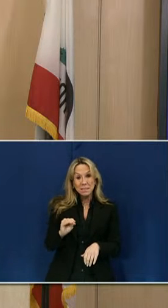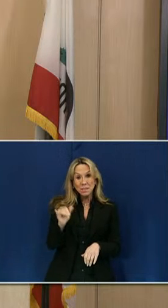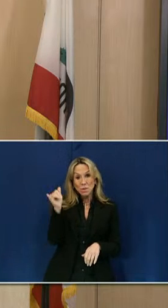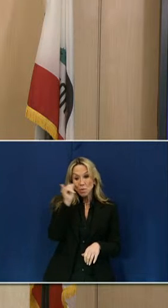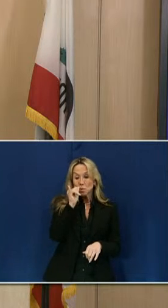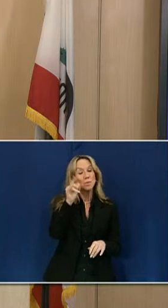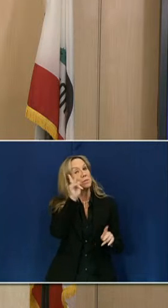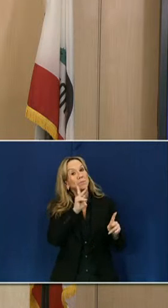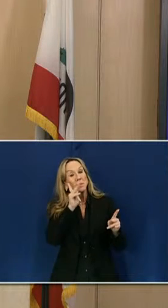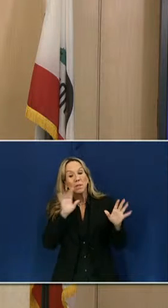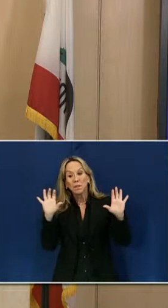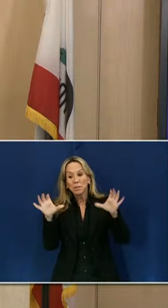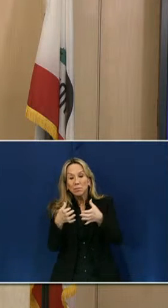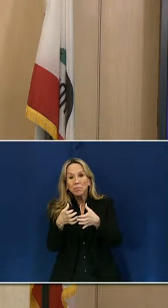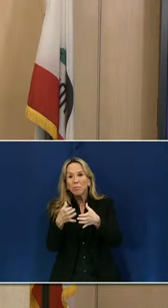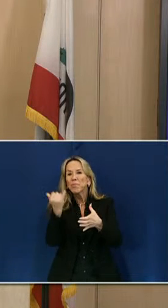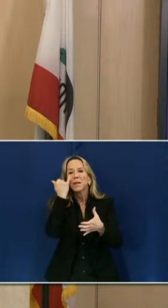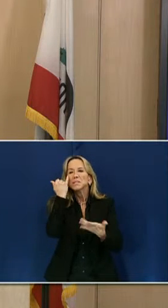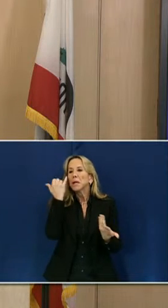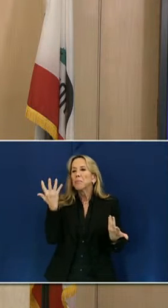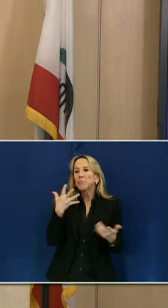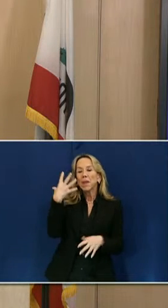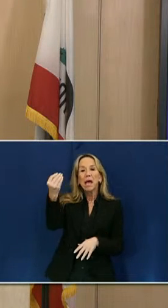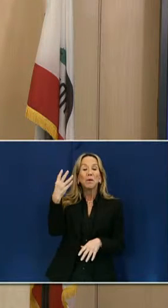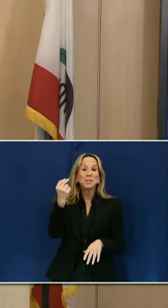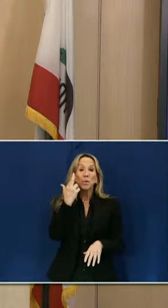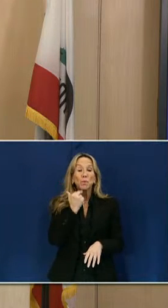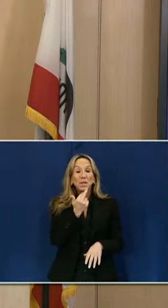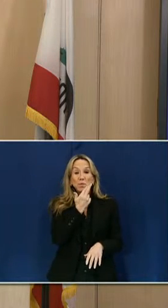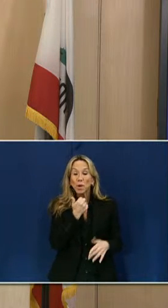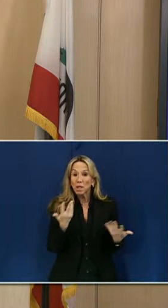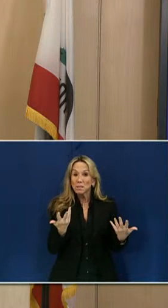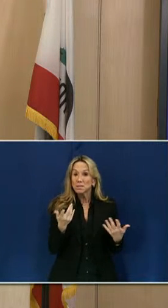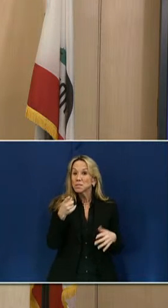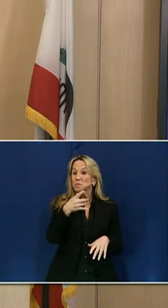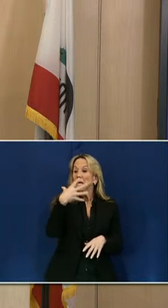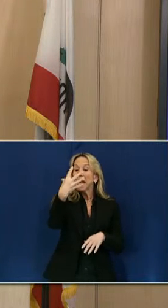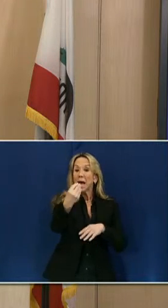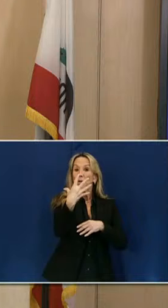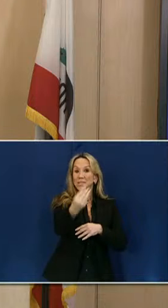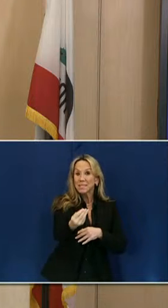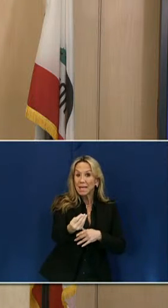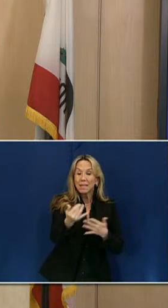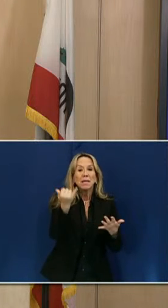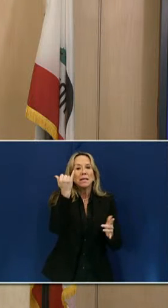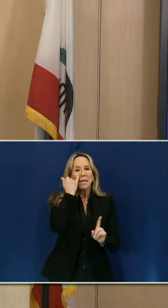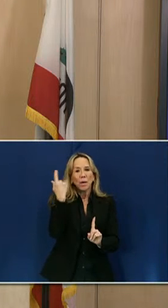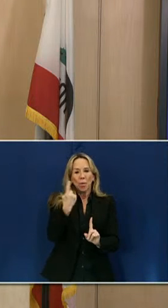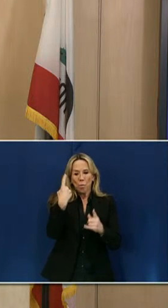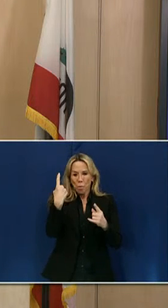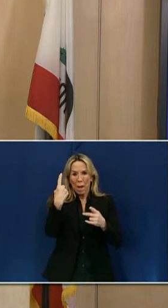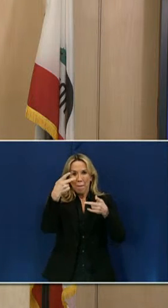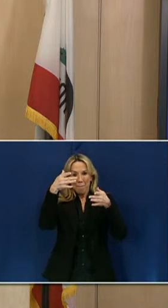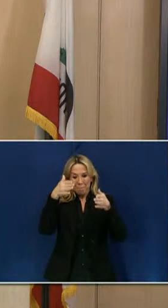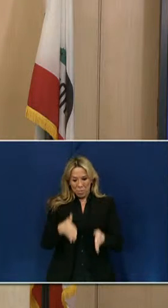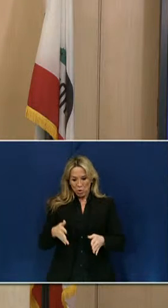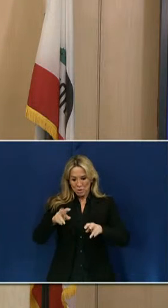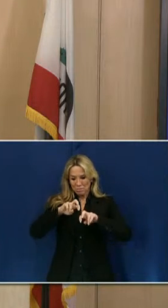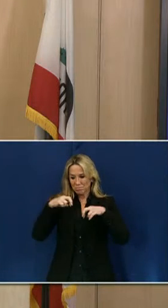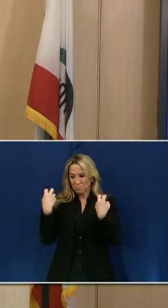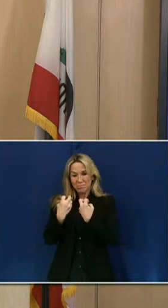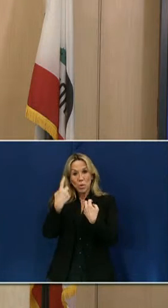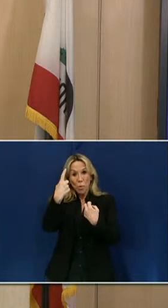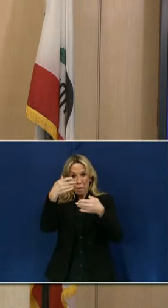if folks would gather in, say, an outdoor dining establishment, well, now the higher likelihood that someone in that group is positive, it increases the danger,